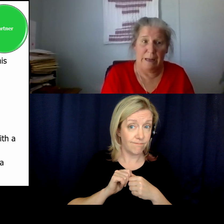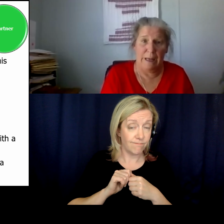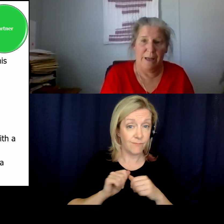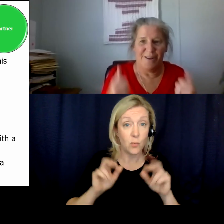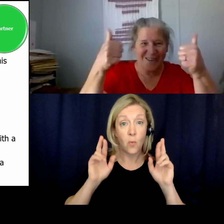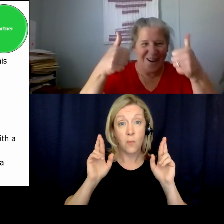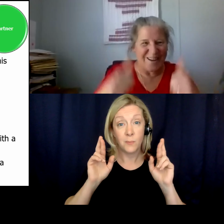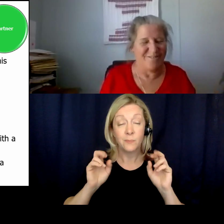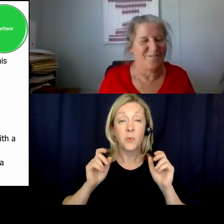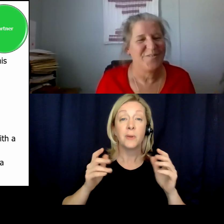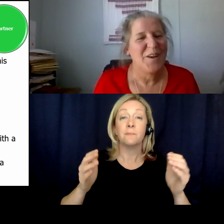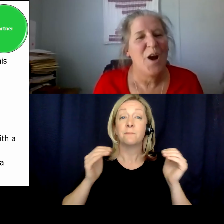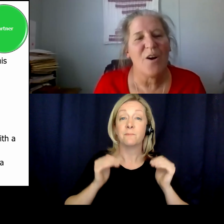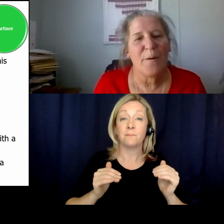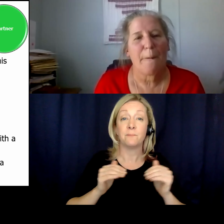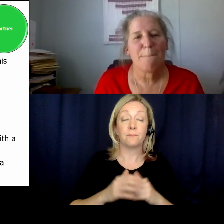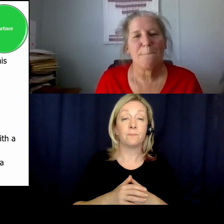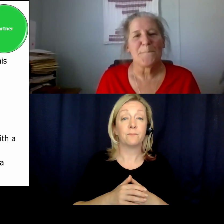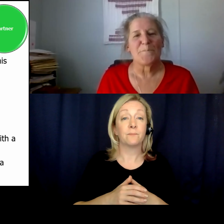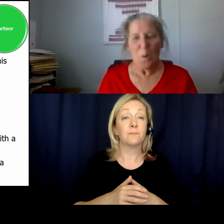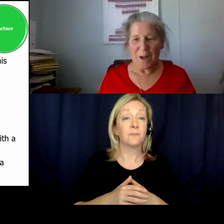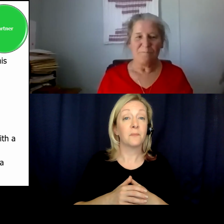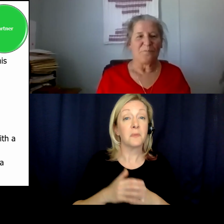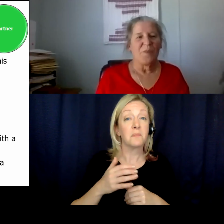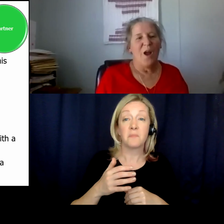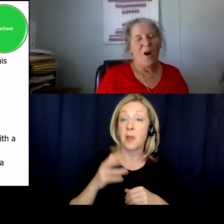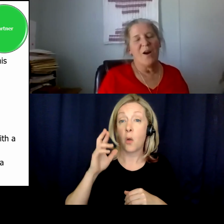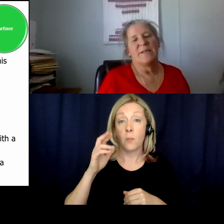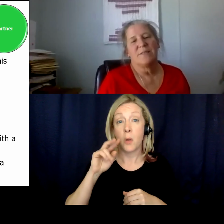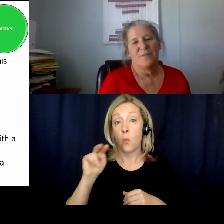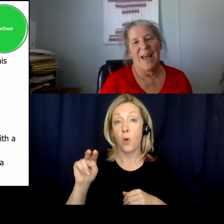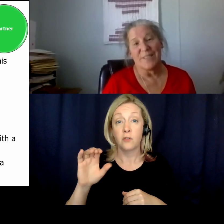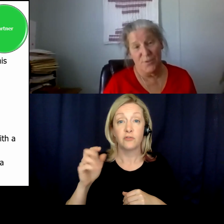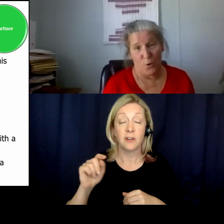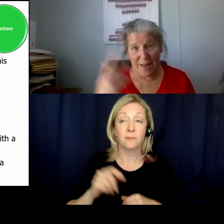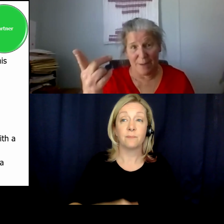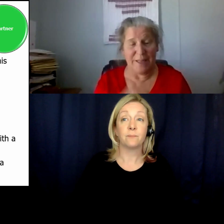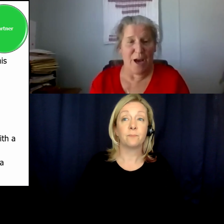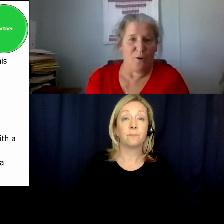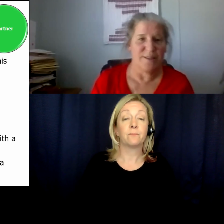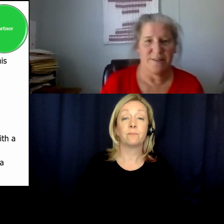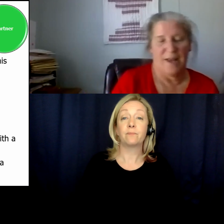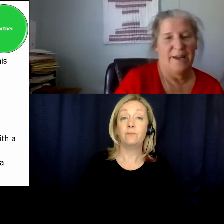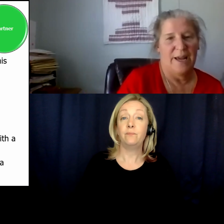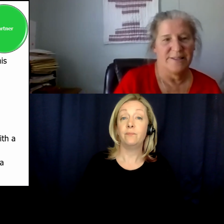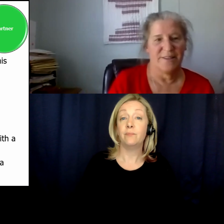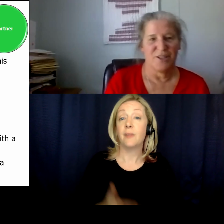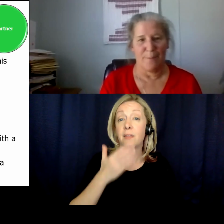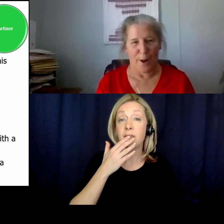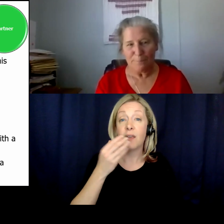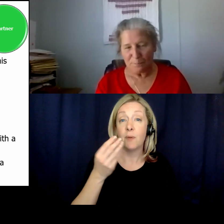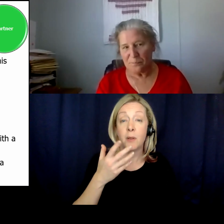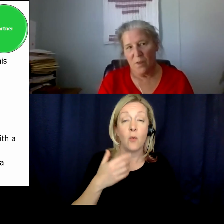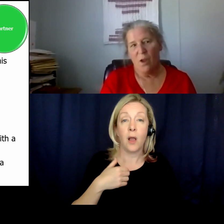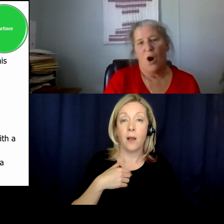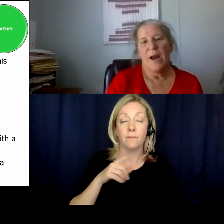Hopefully. Okay. I'll let you know if we hear back. Okay. All right. Thanks for letting me know, because I can't see the chat